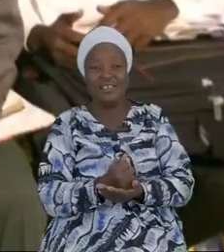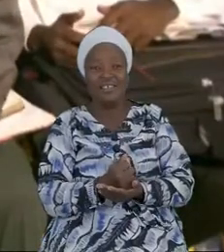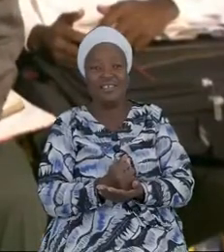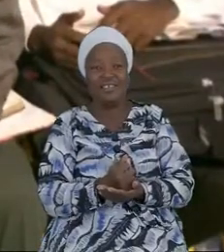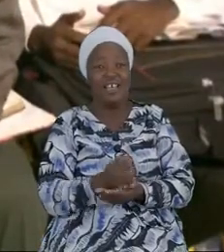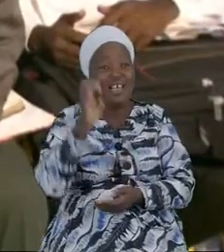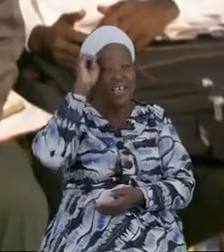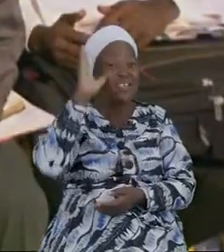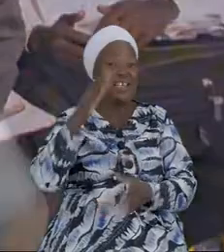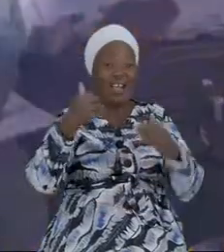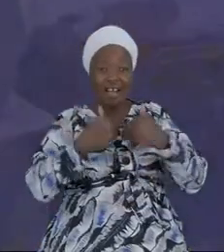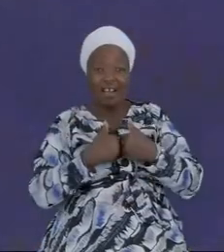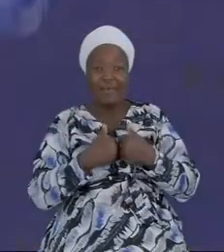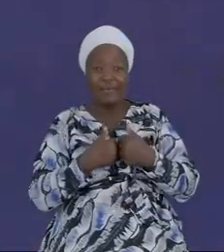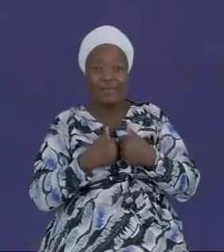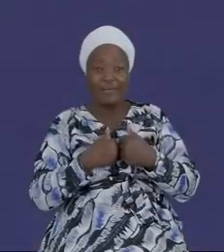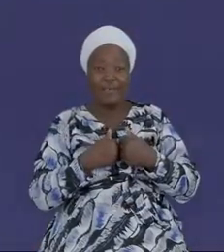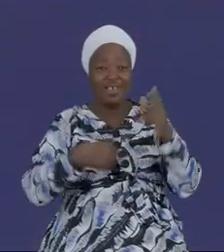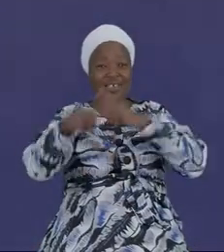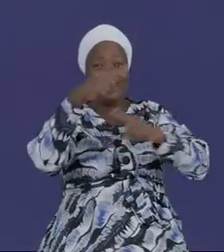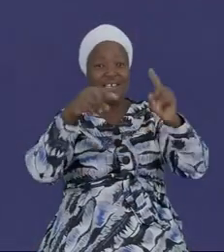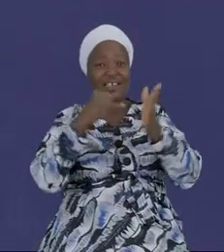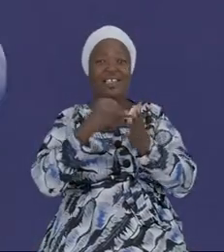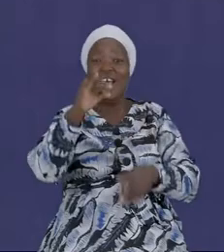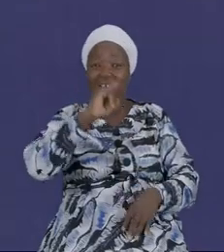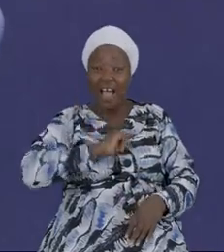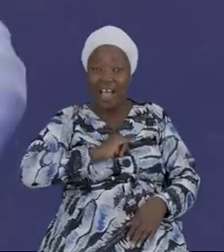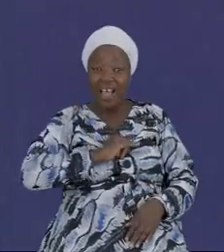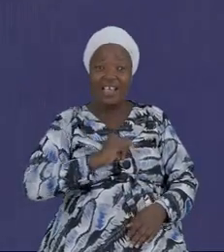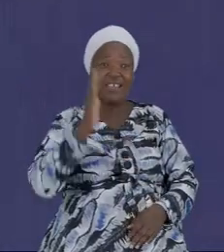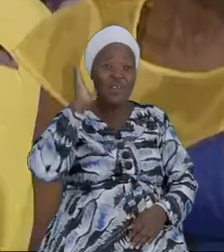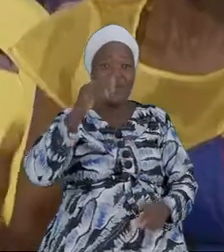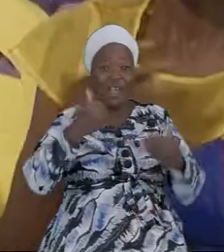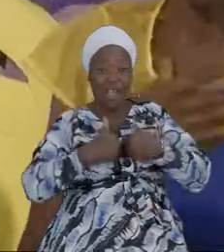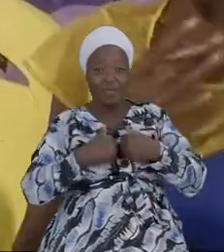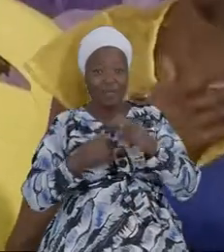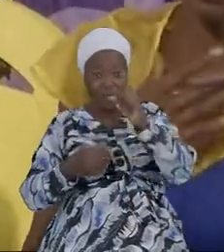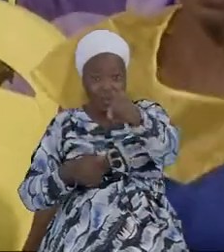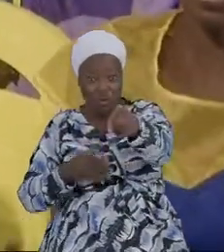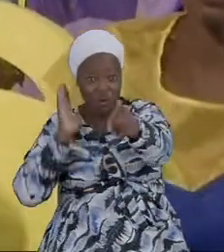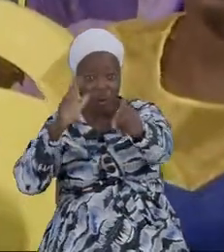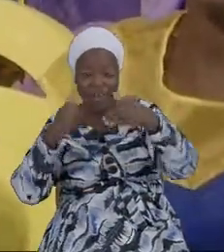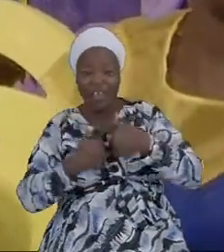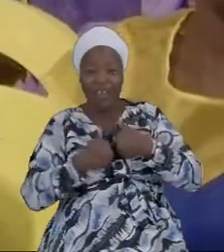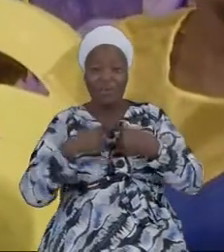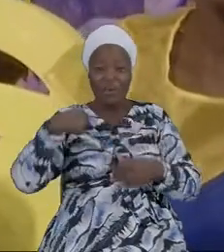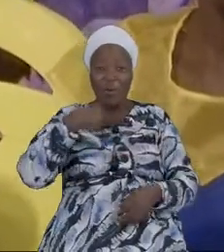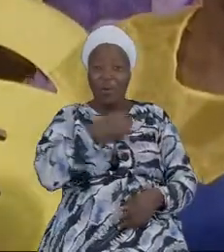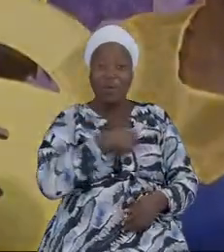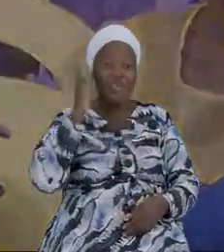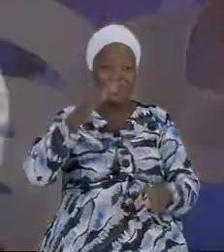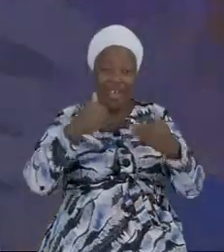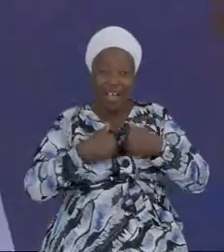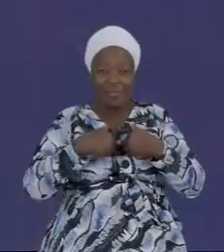He shall have. I will have. You will have. We will